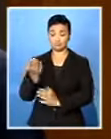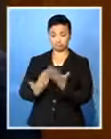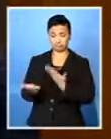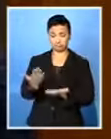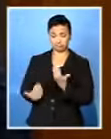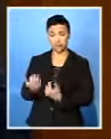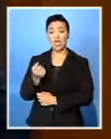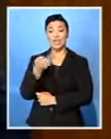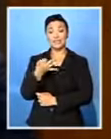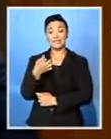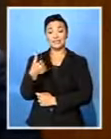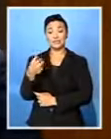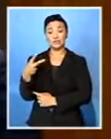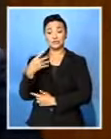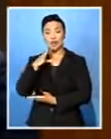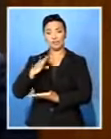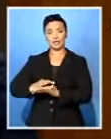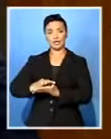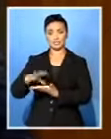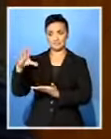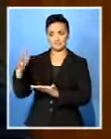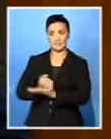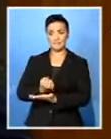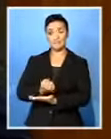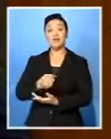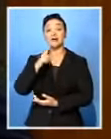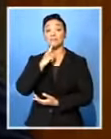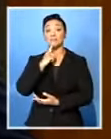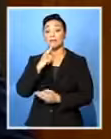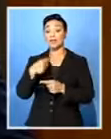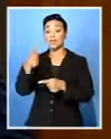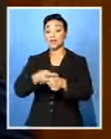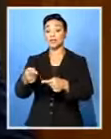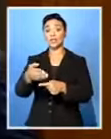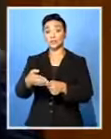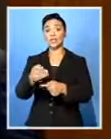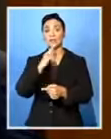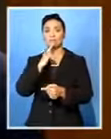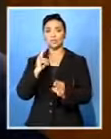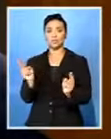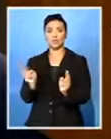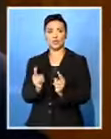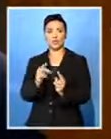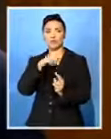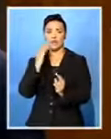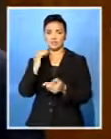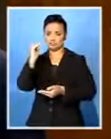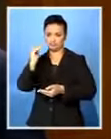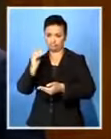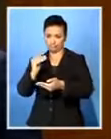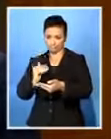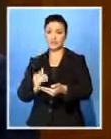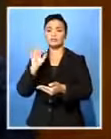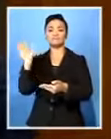362 applications have been received, and shortlisting will be done next week. There is hope, at least within the